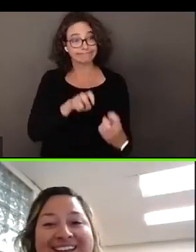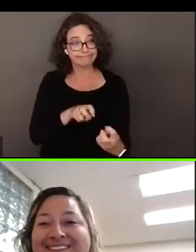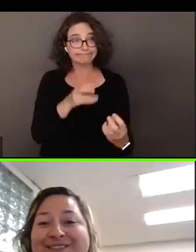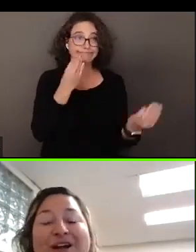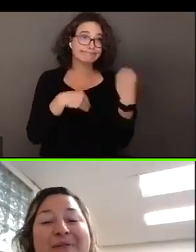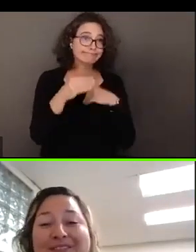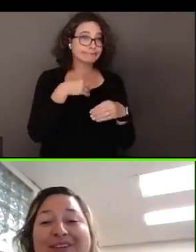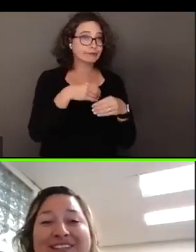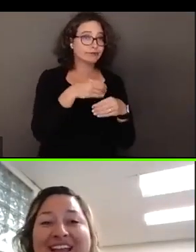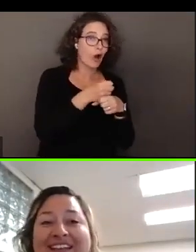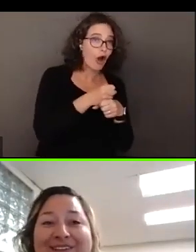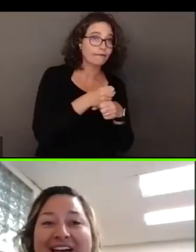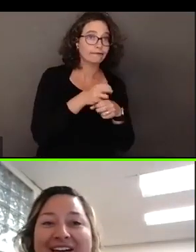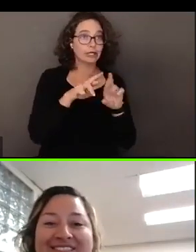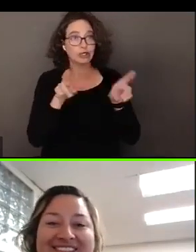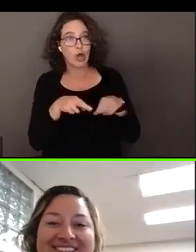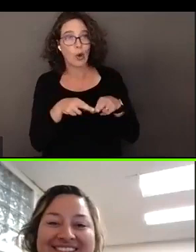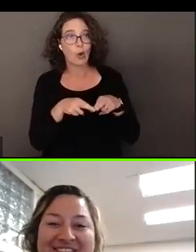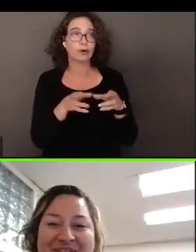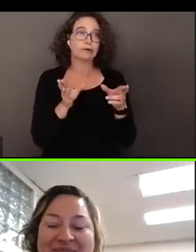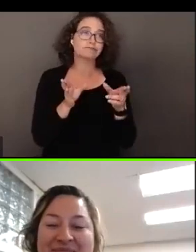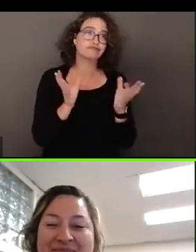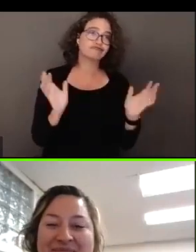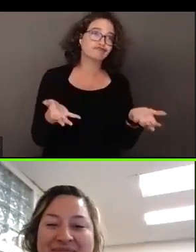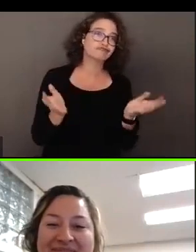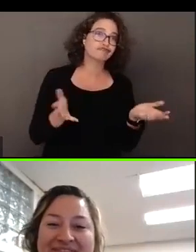and talk about their day and their lives.